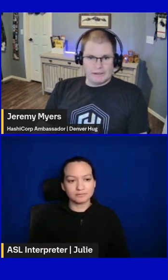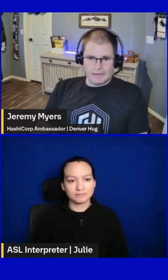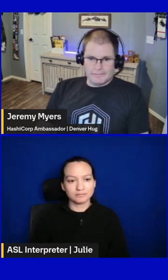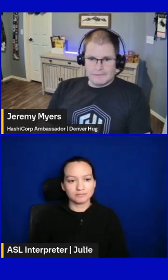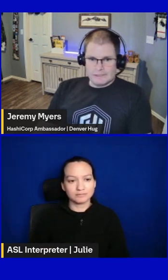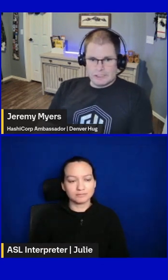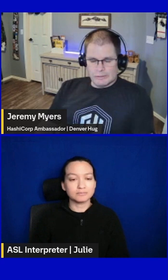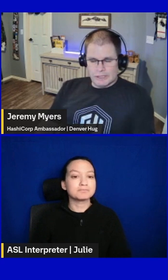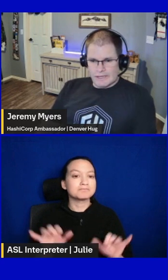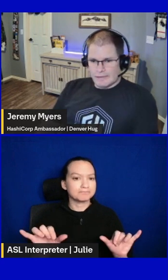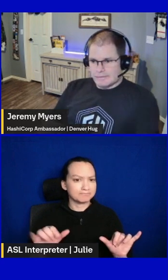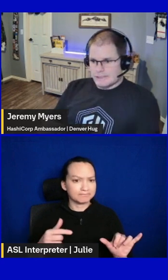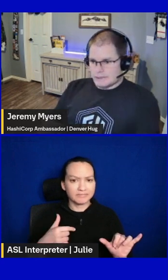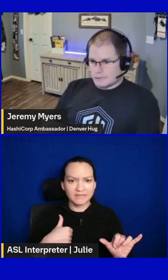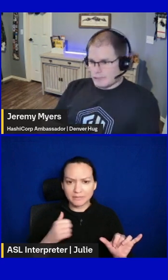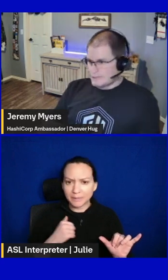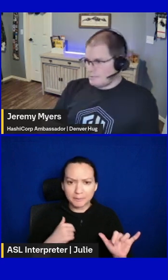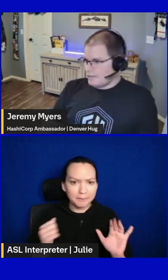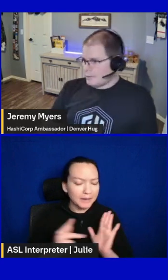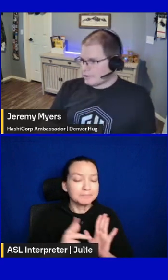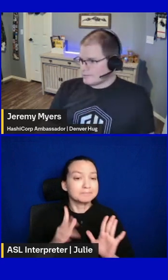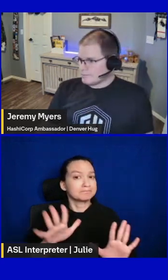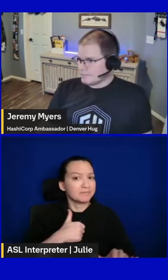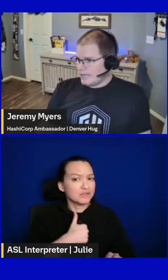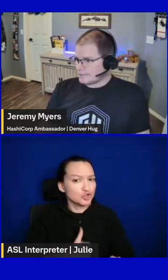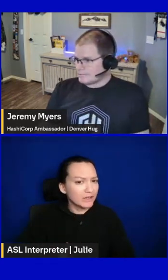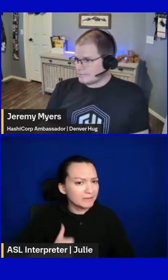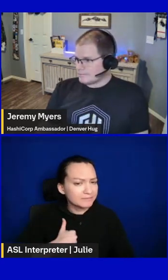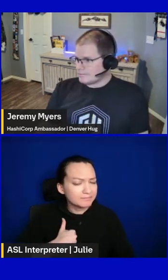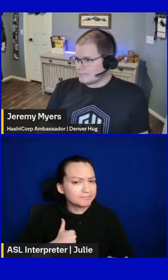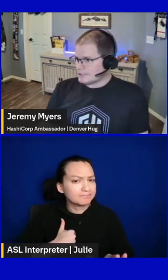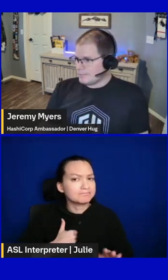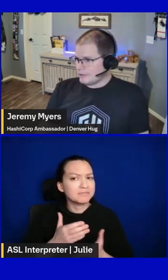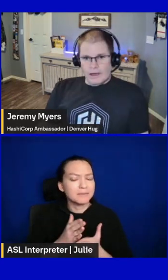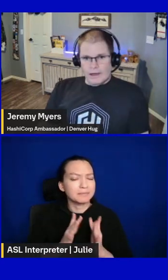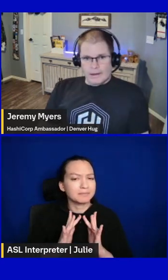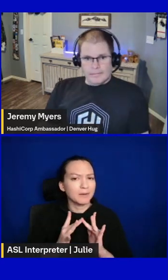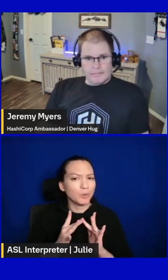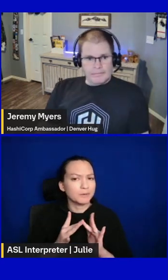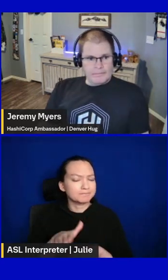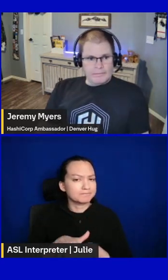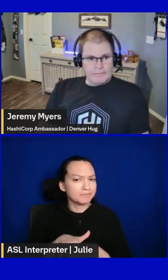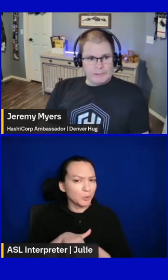I seem to be back. Okay. Sorry about that. Seems to be some network lag or something.